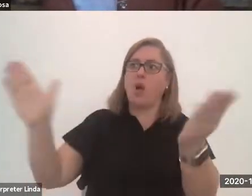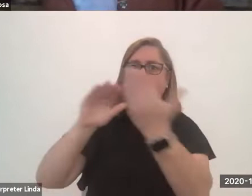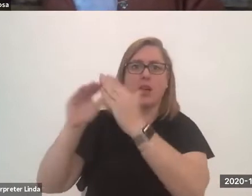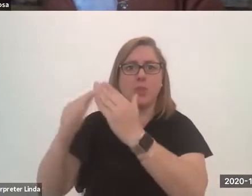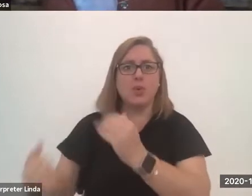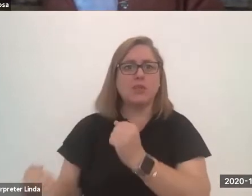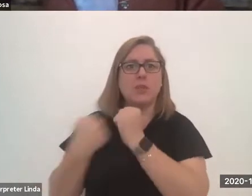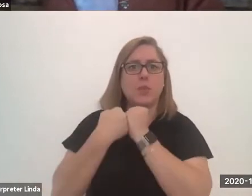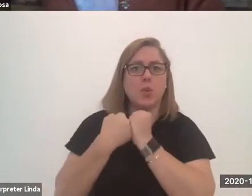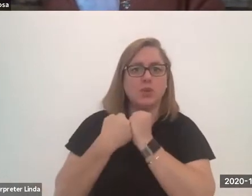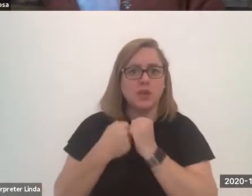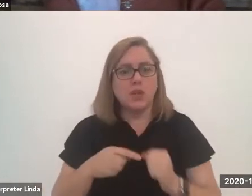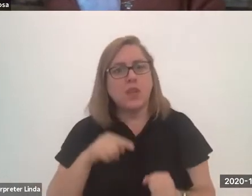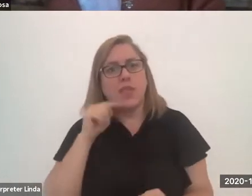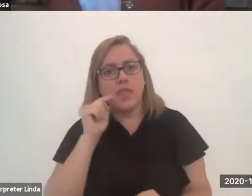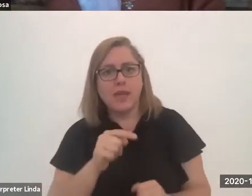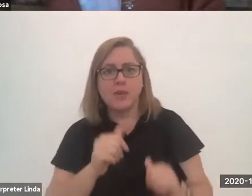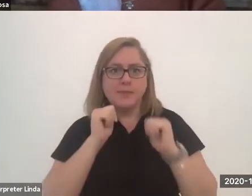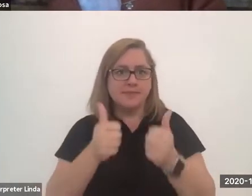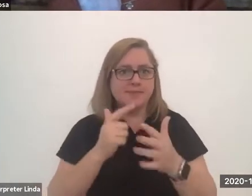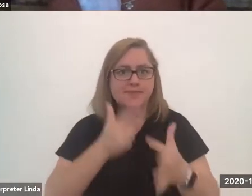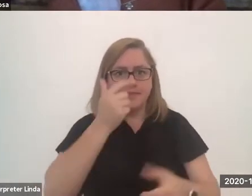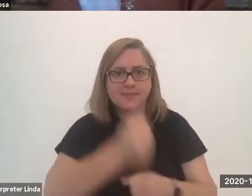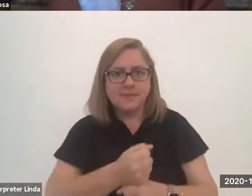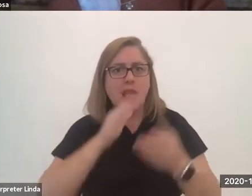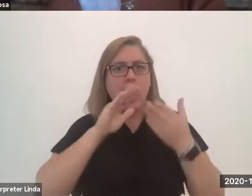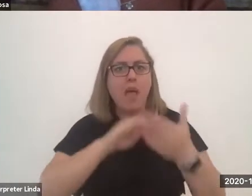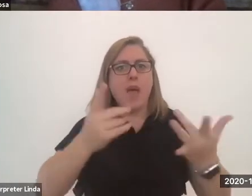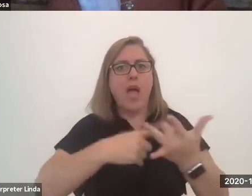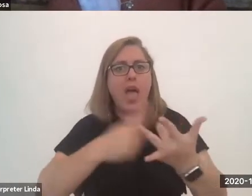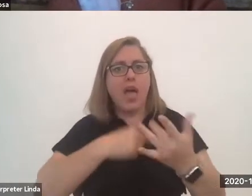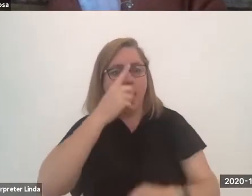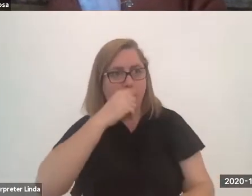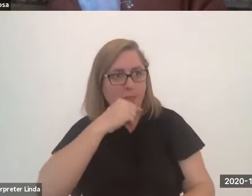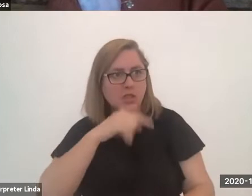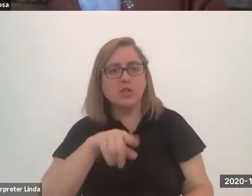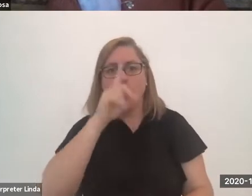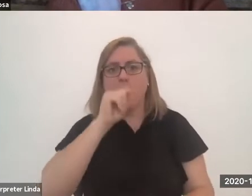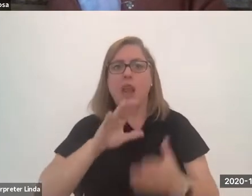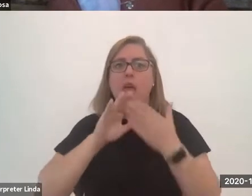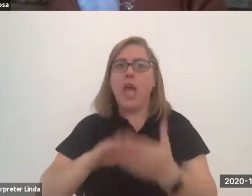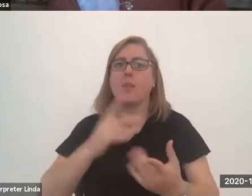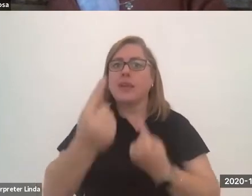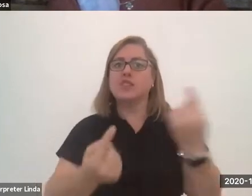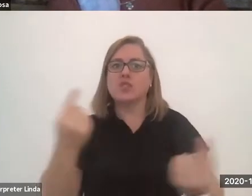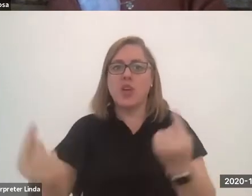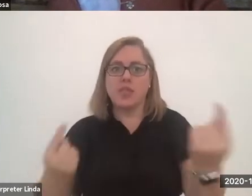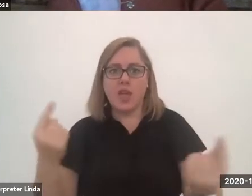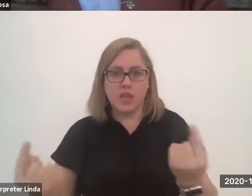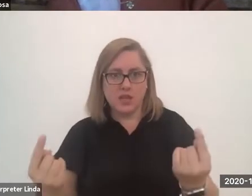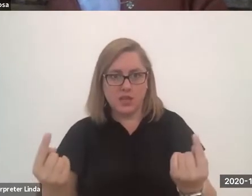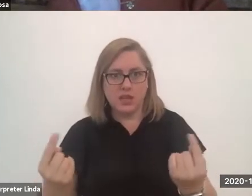been interesting examples of helping other people to help each other all throughout this